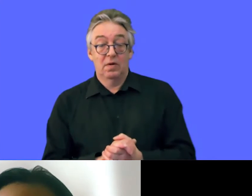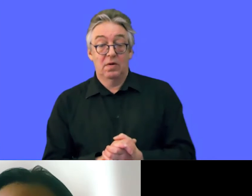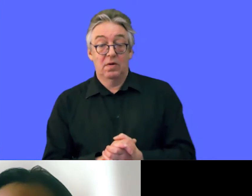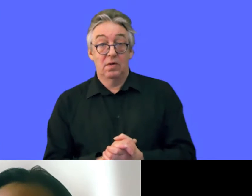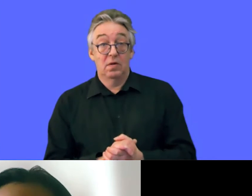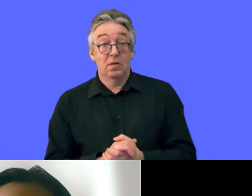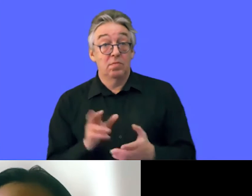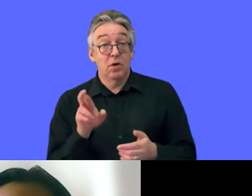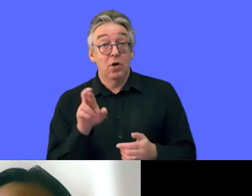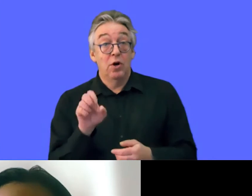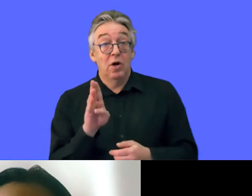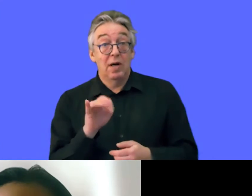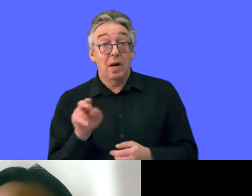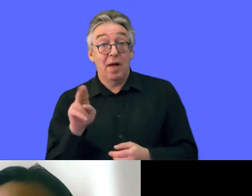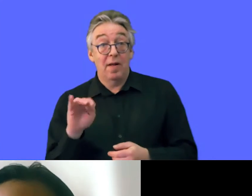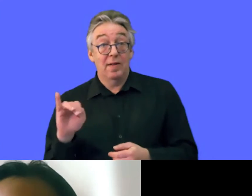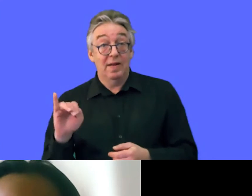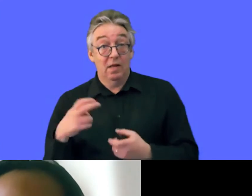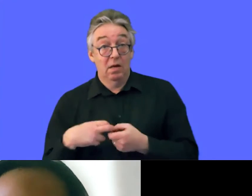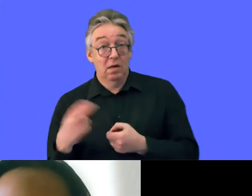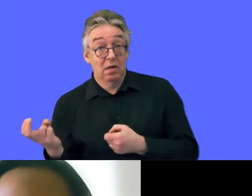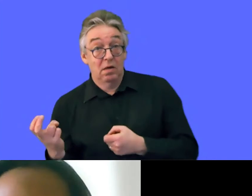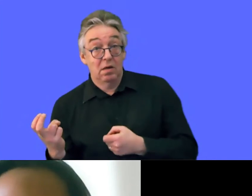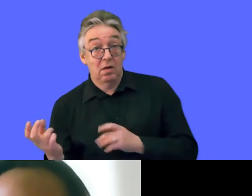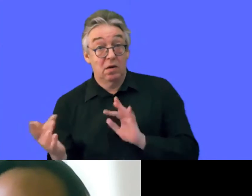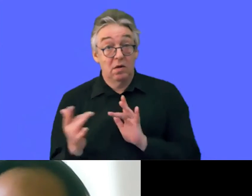is Mr. Rabani, okay, is he still there?